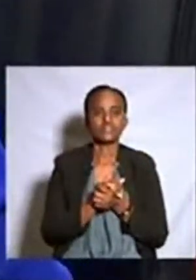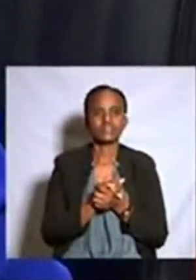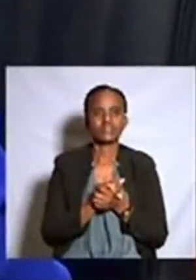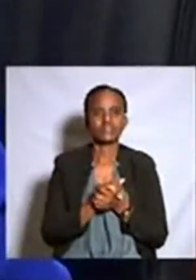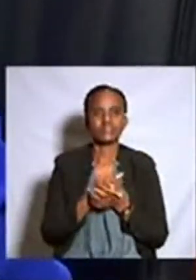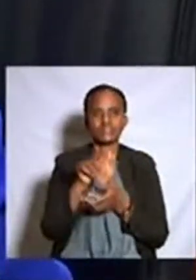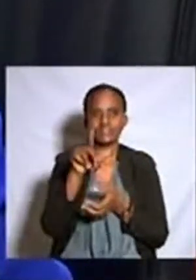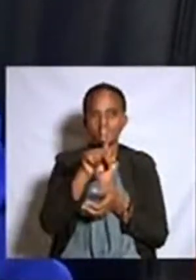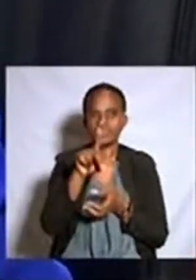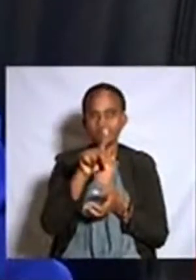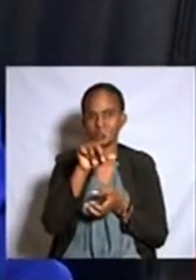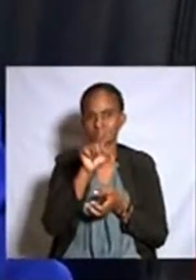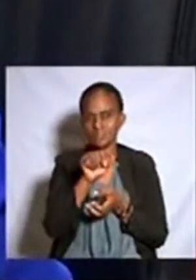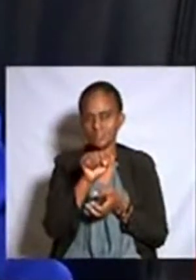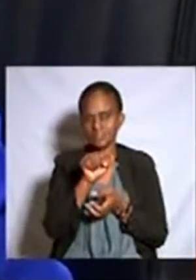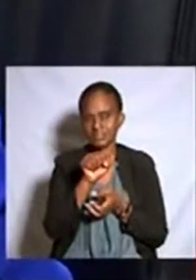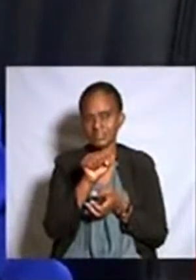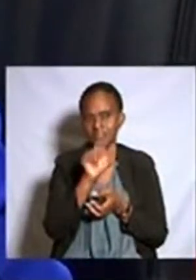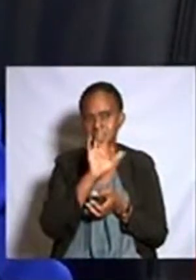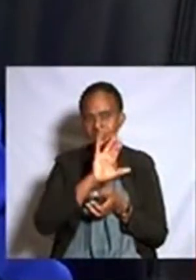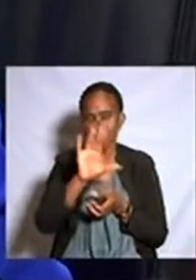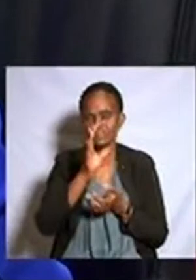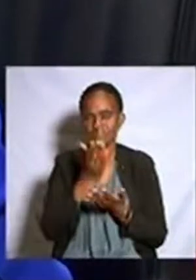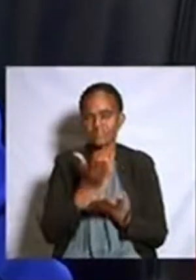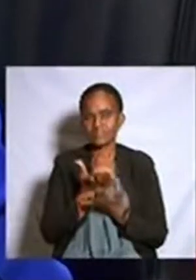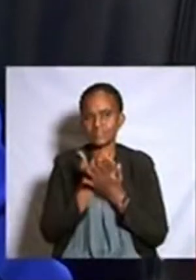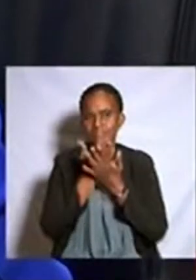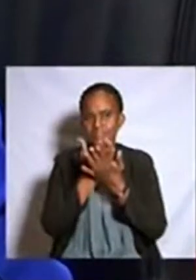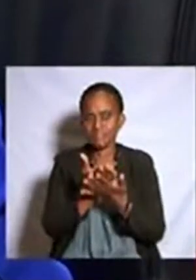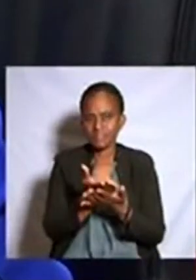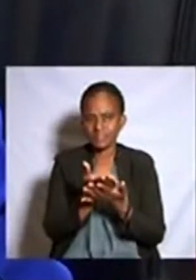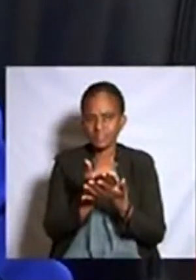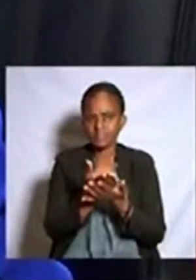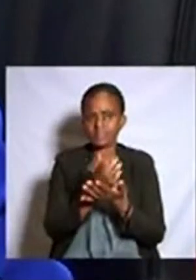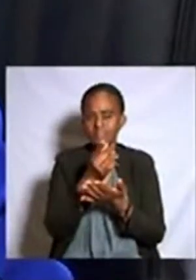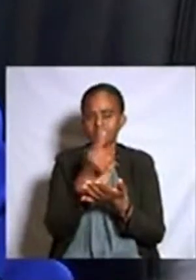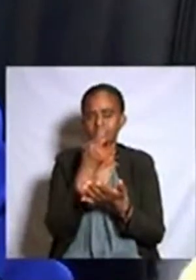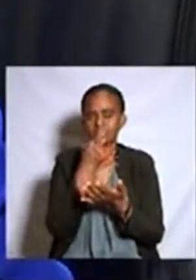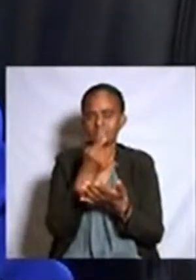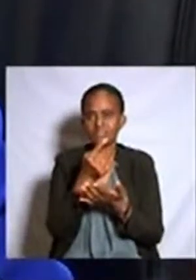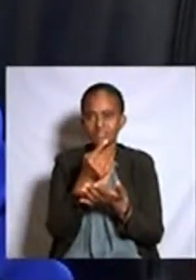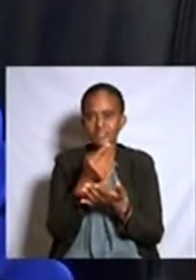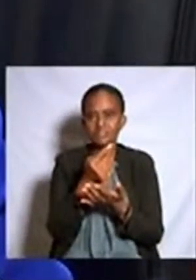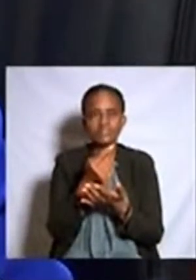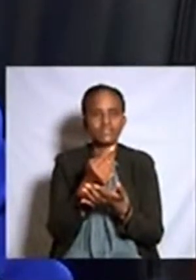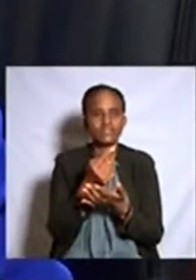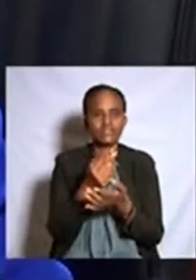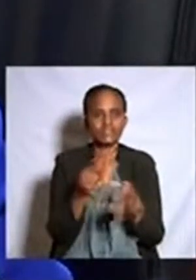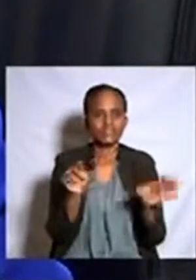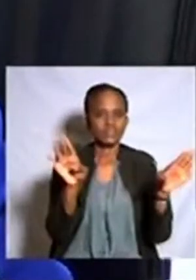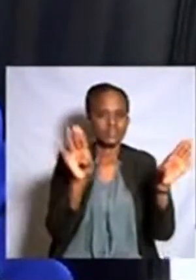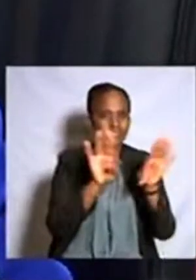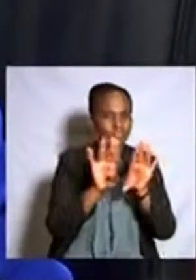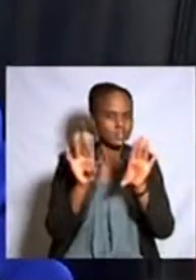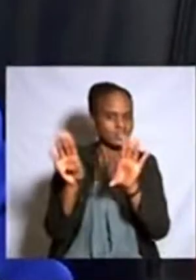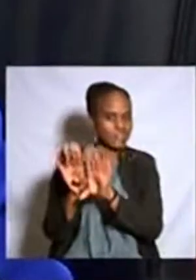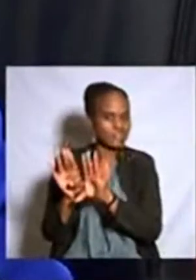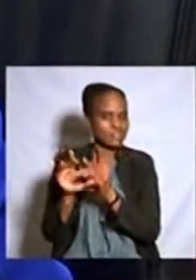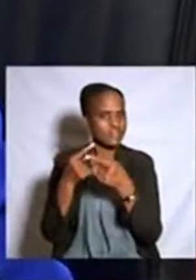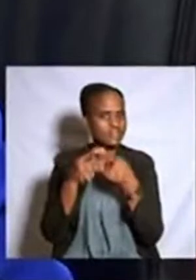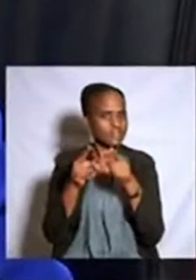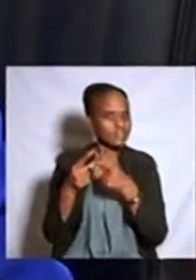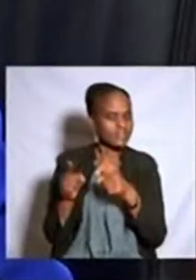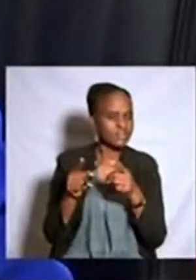Controlling officer, in your submission you indicated that the foreclosure has several processes